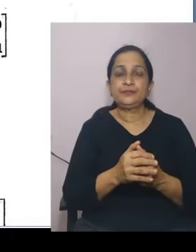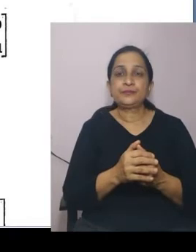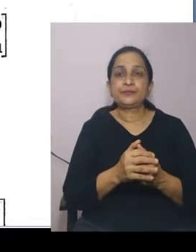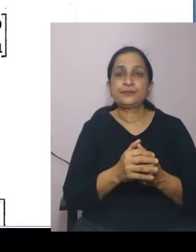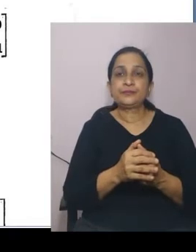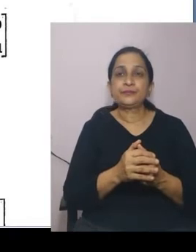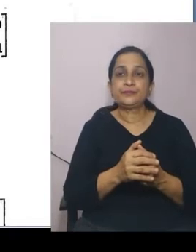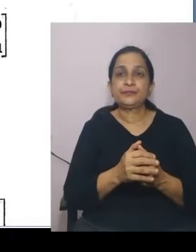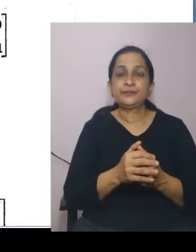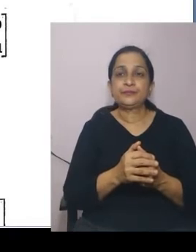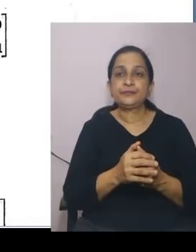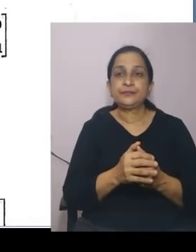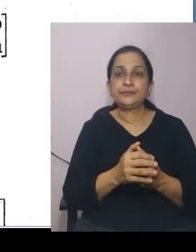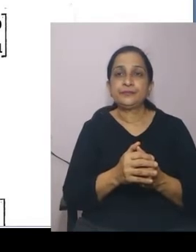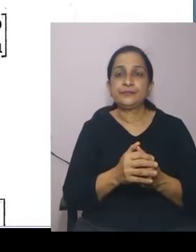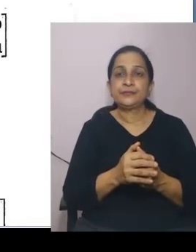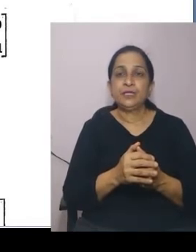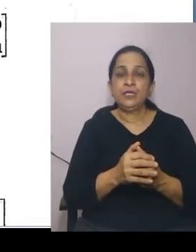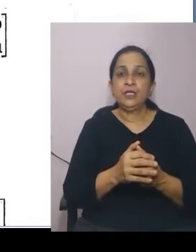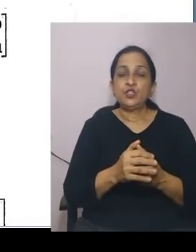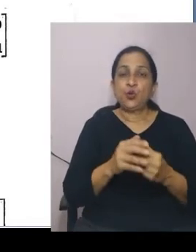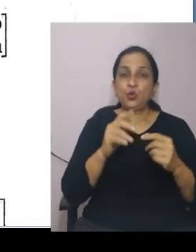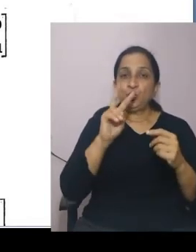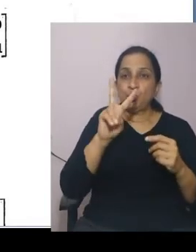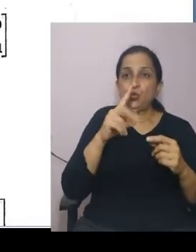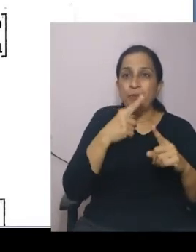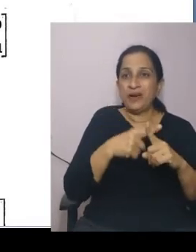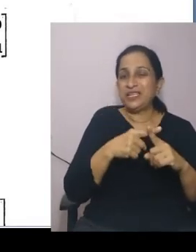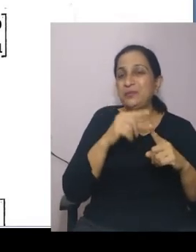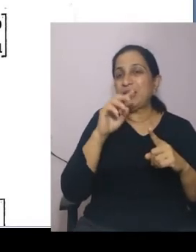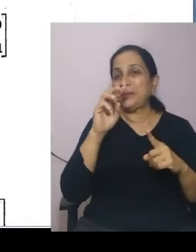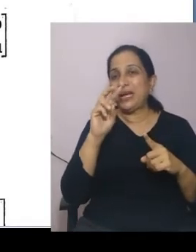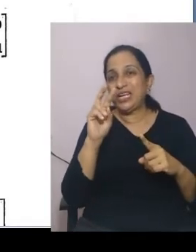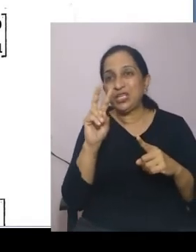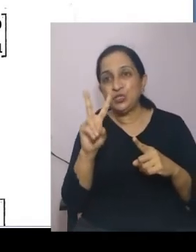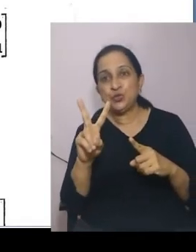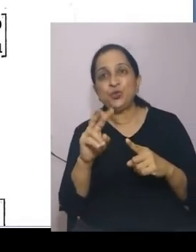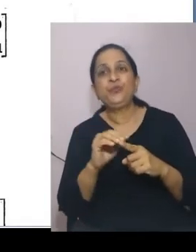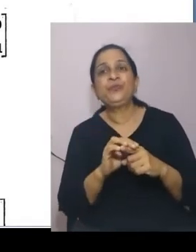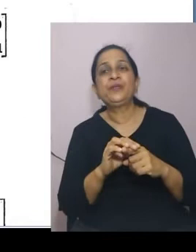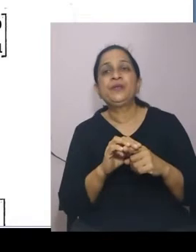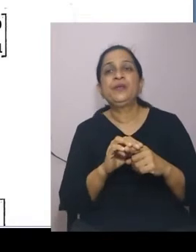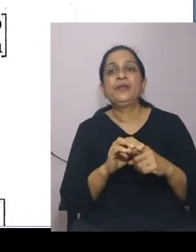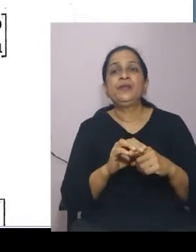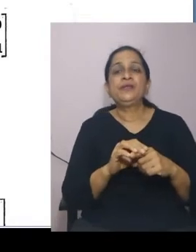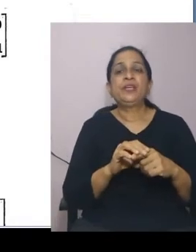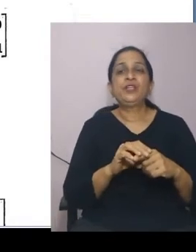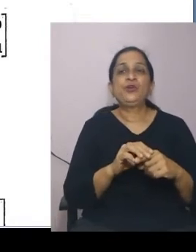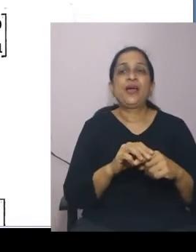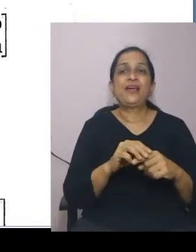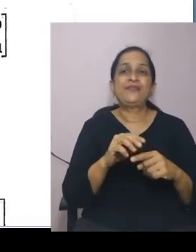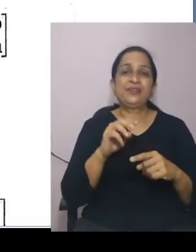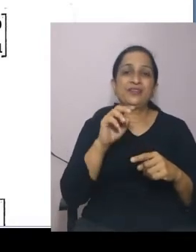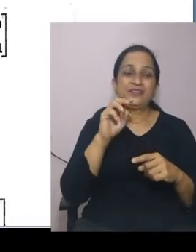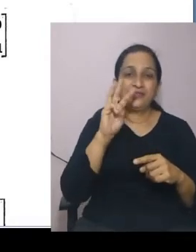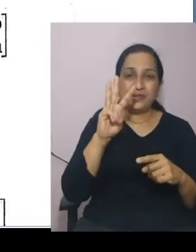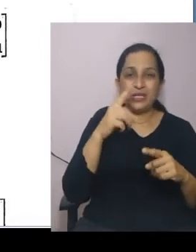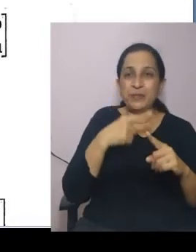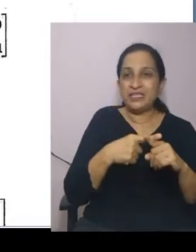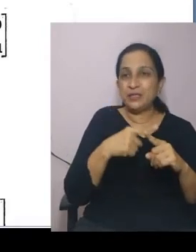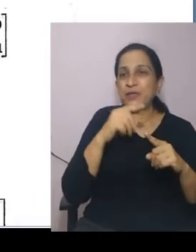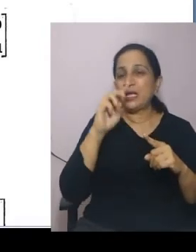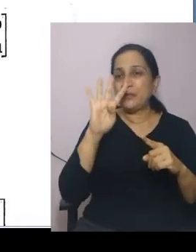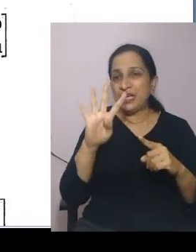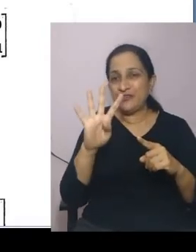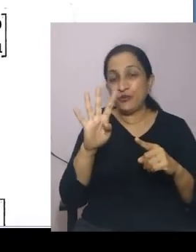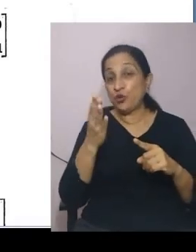you have to simplify this now, like you figure it out how to simplify. A squared, that is this into this you have to do.